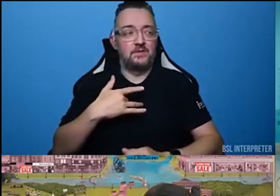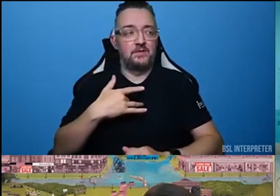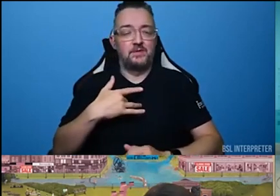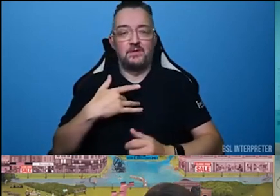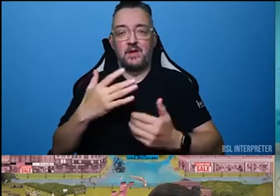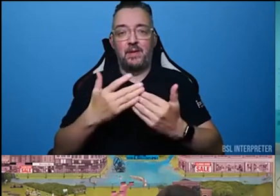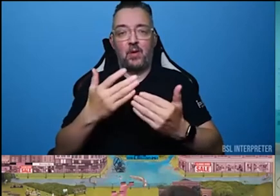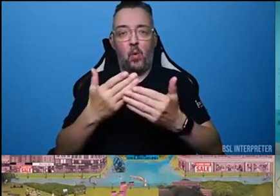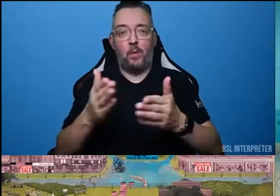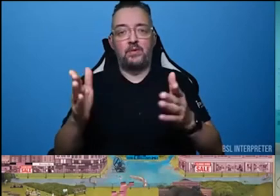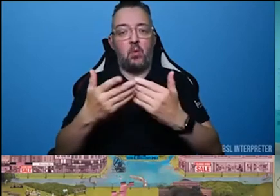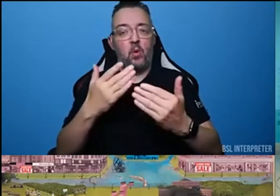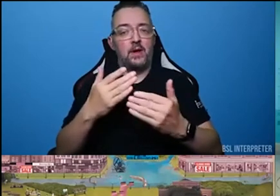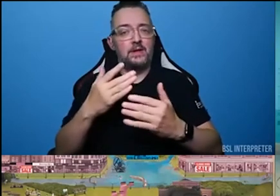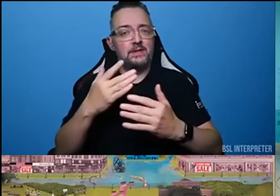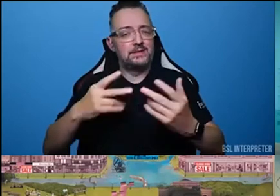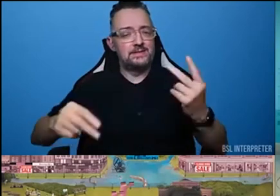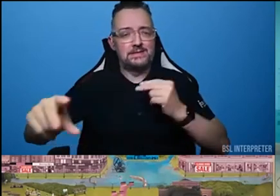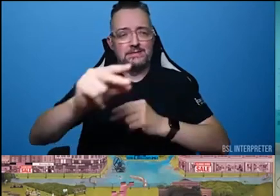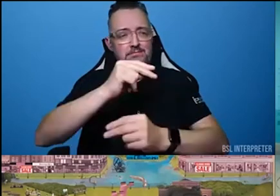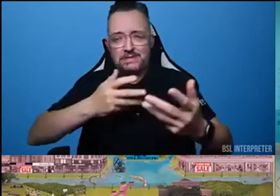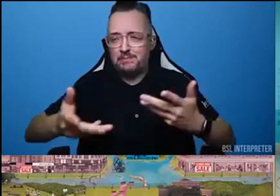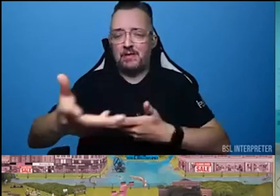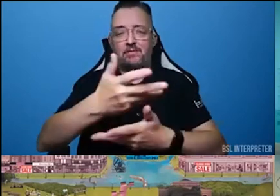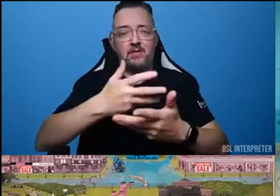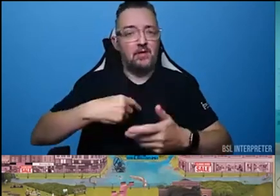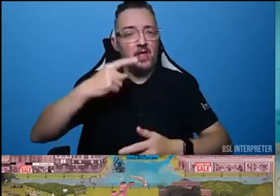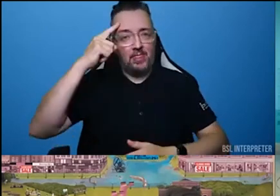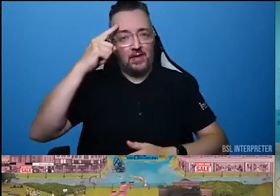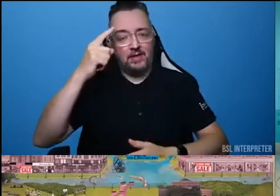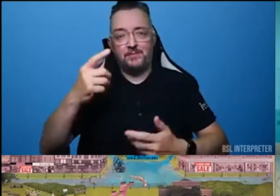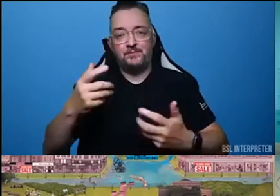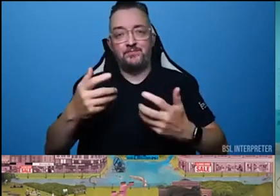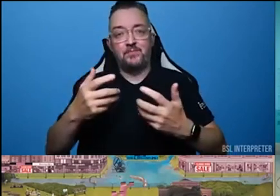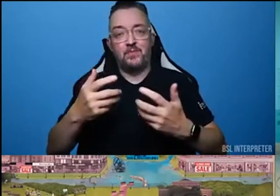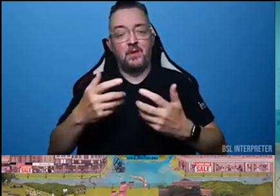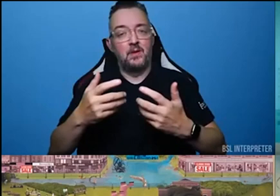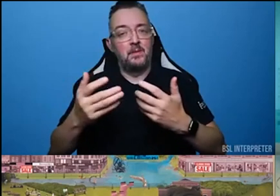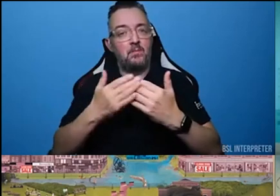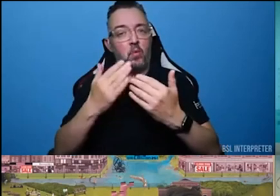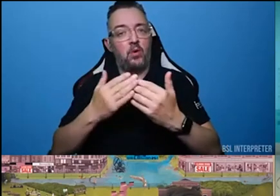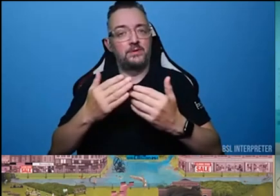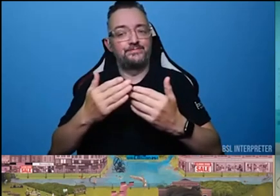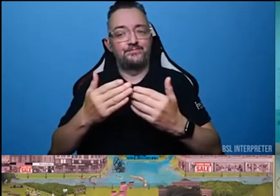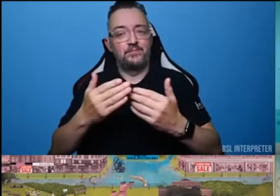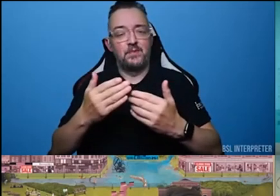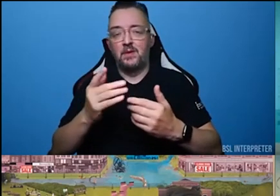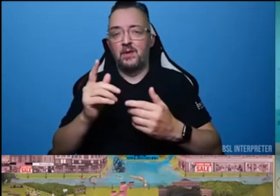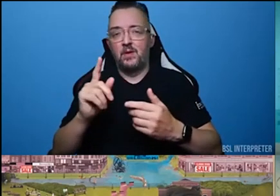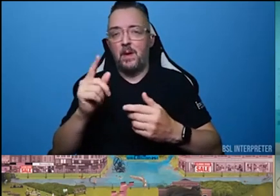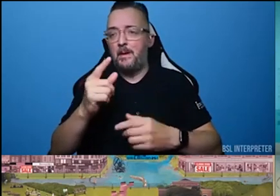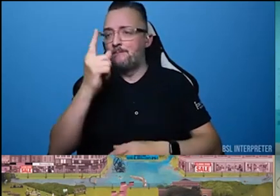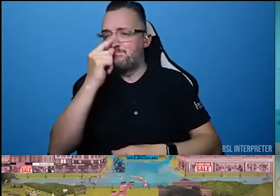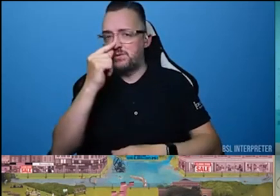potential so that we could think of plural, in a plural way, what kind of